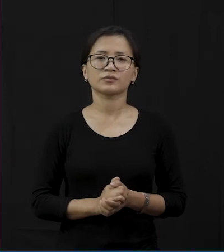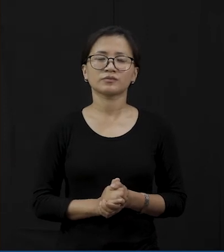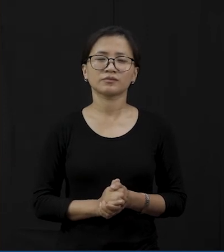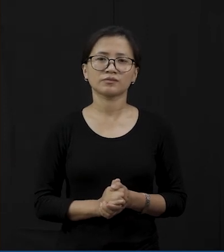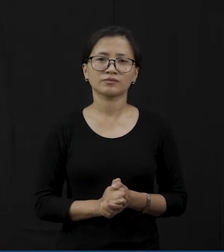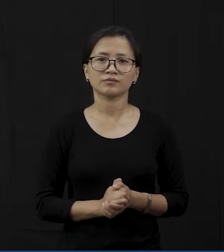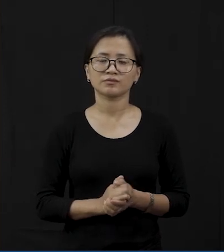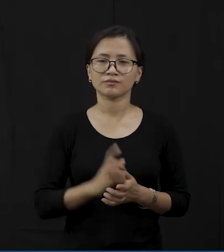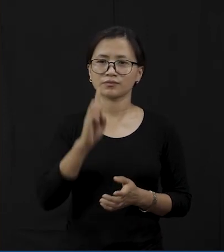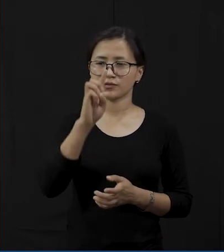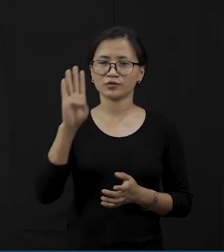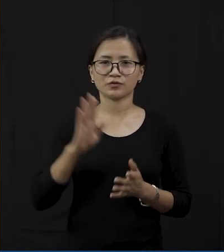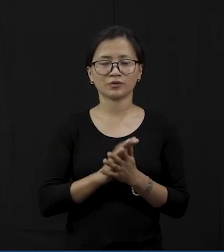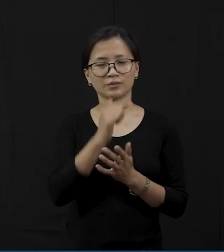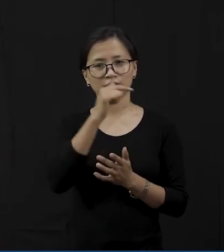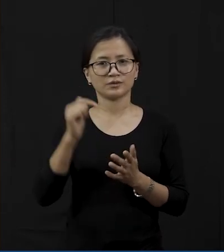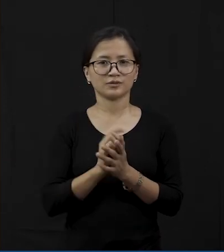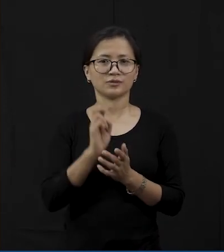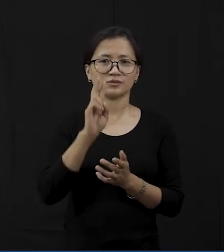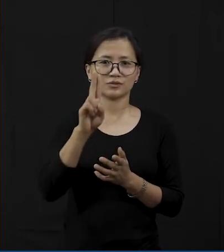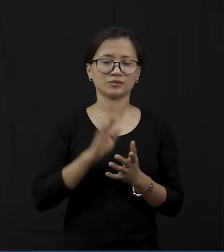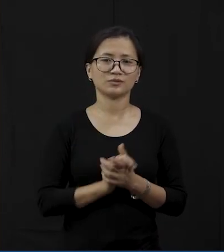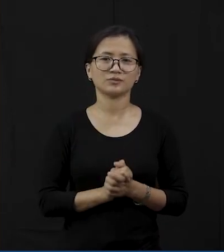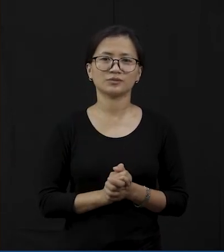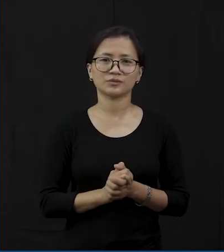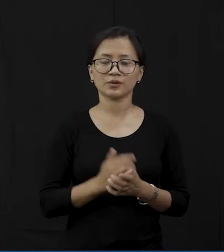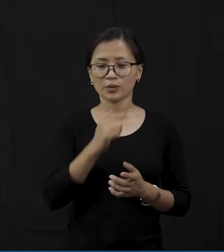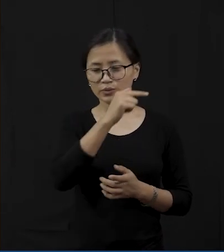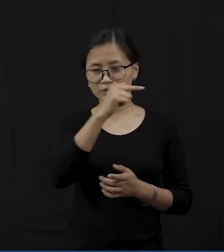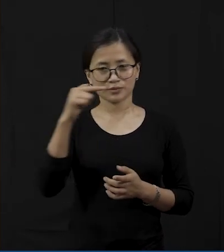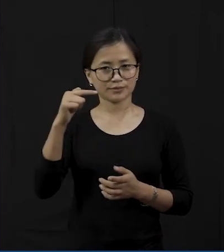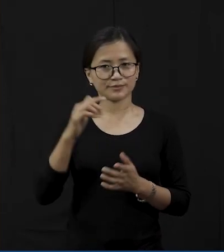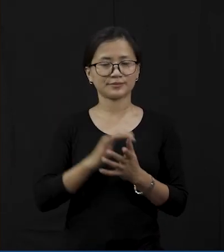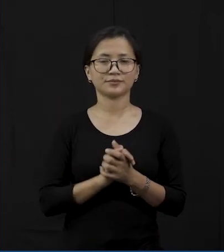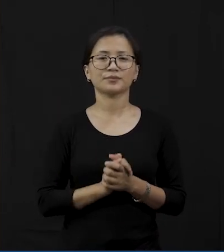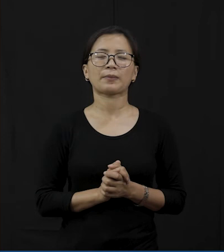now. So 14 minus 2, taking the same number, we subtract it.